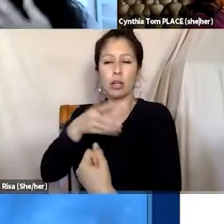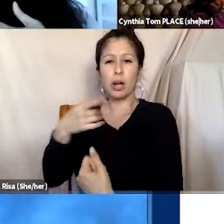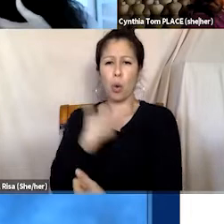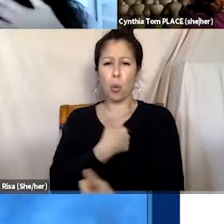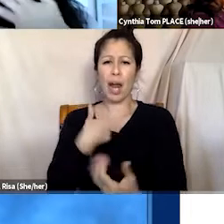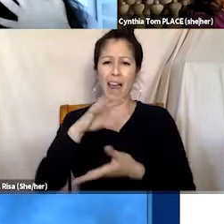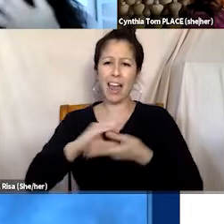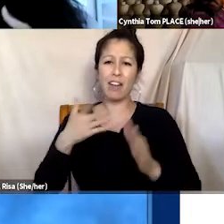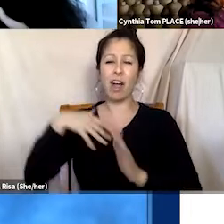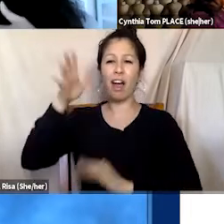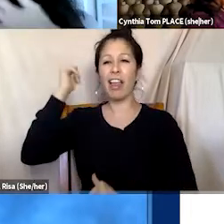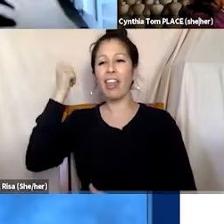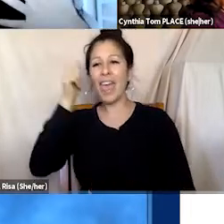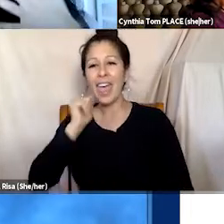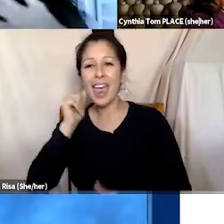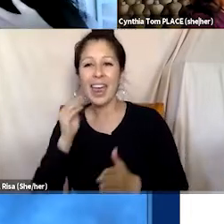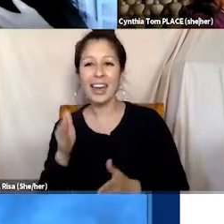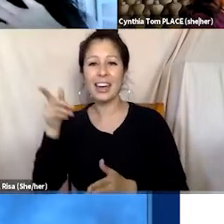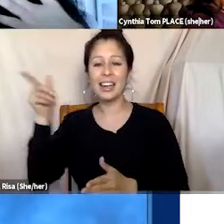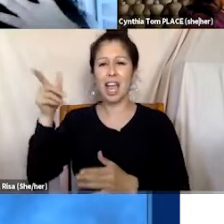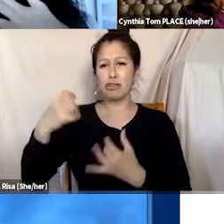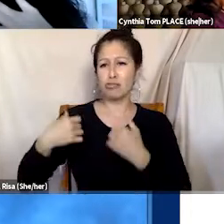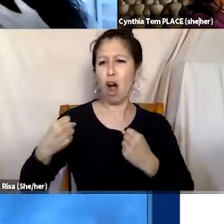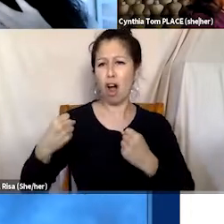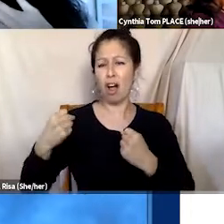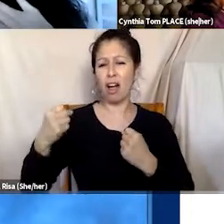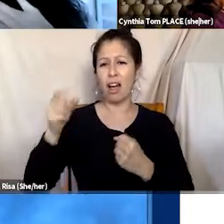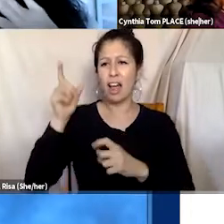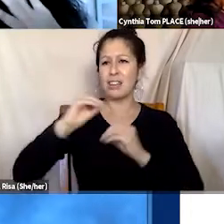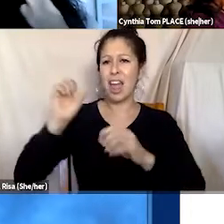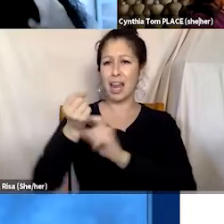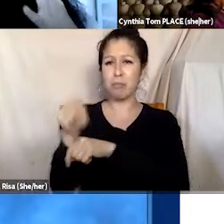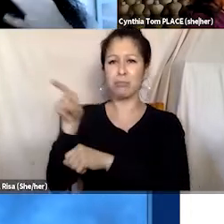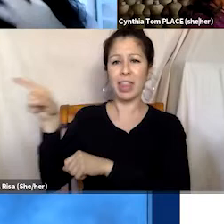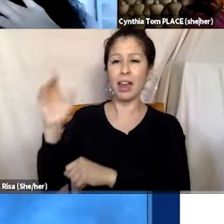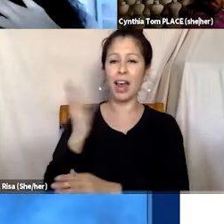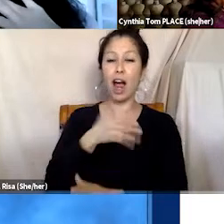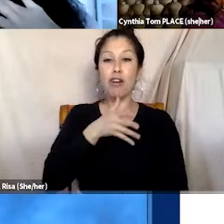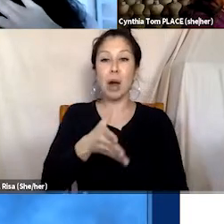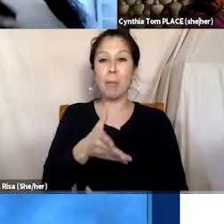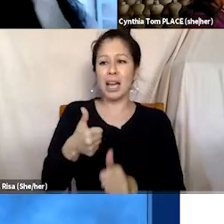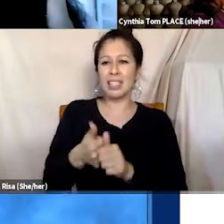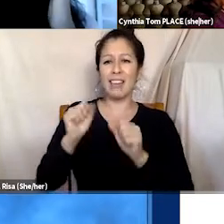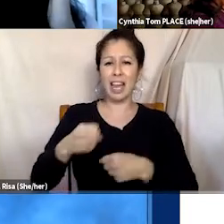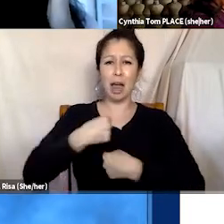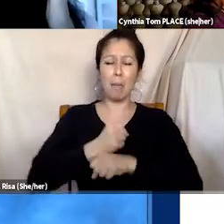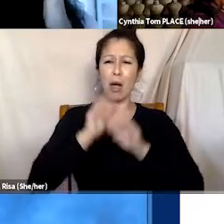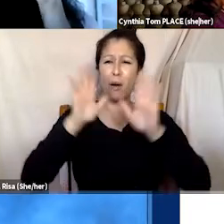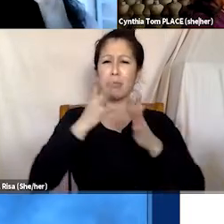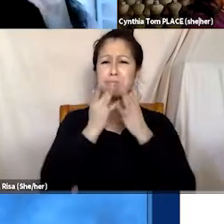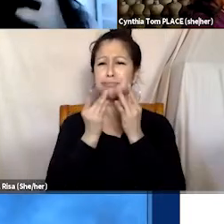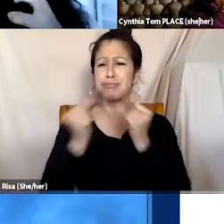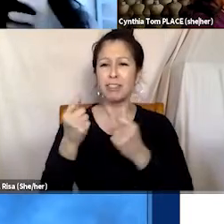of our aunties who were formidable and strong, and our grandmothers who could make wonderful meals